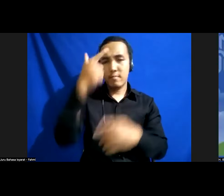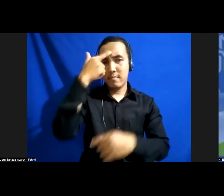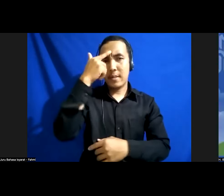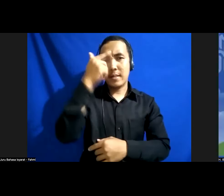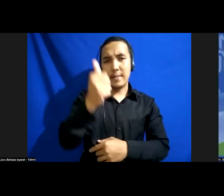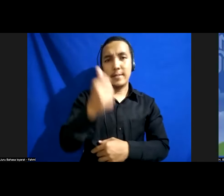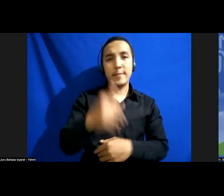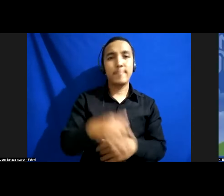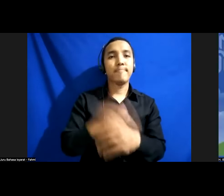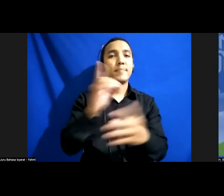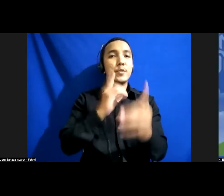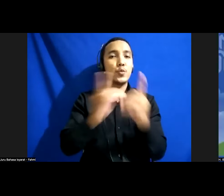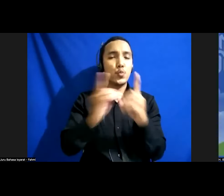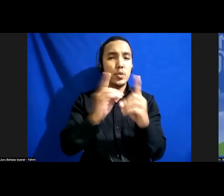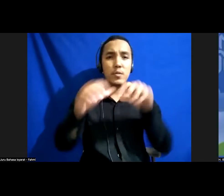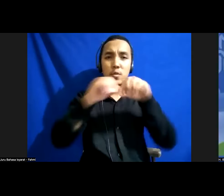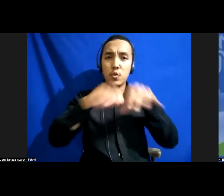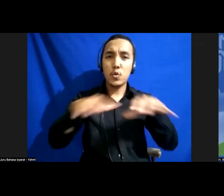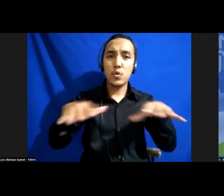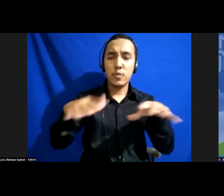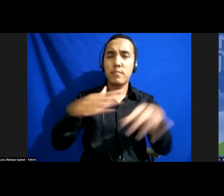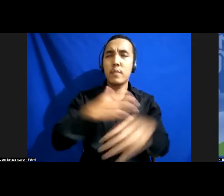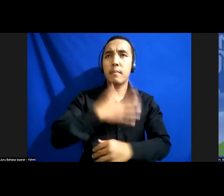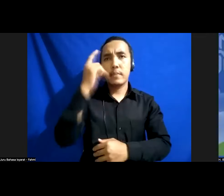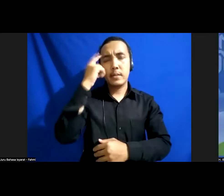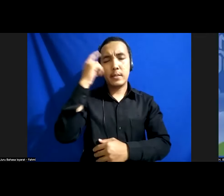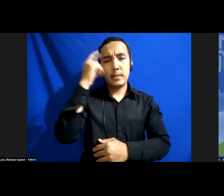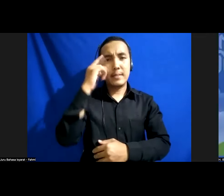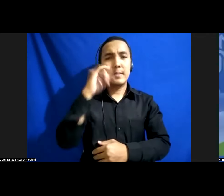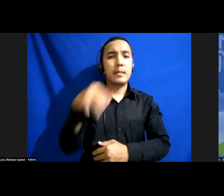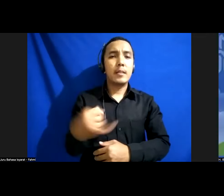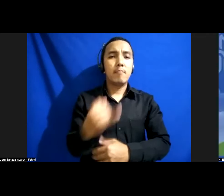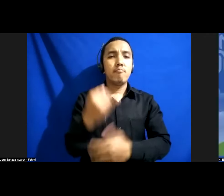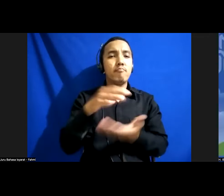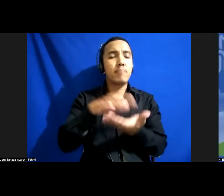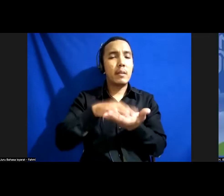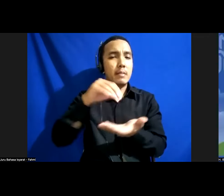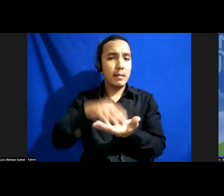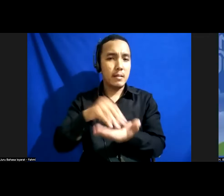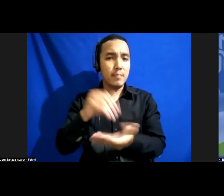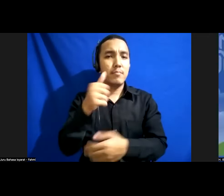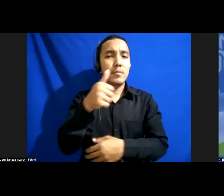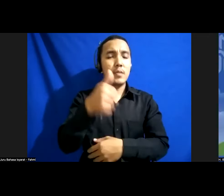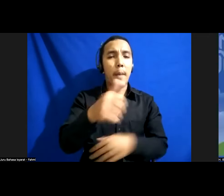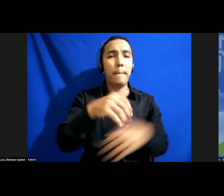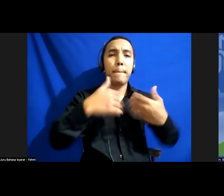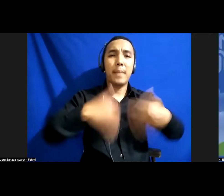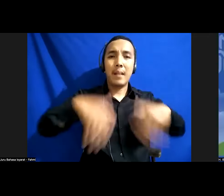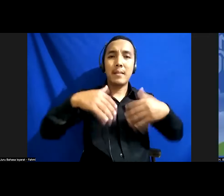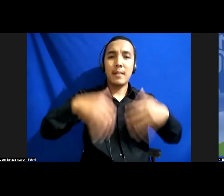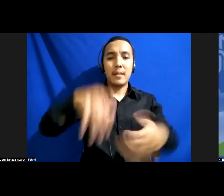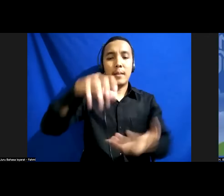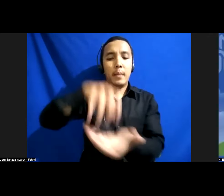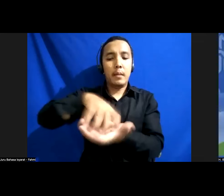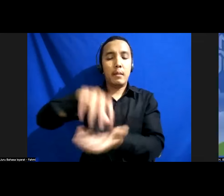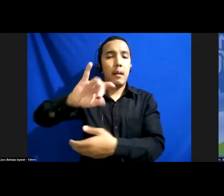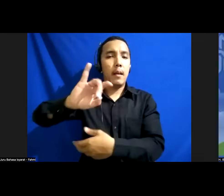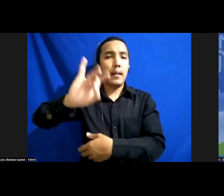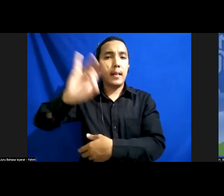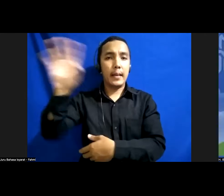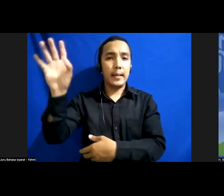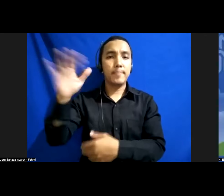structured discussions, I think that is a very good learning that can be replicated in other cities or places. So thank